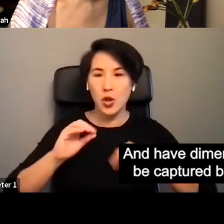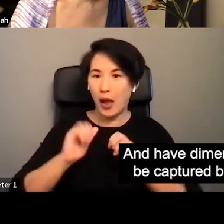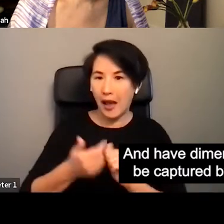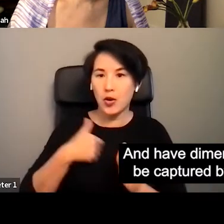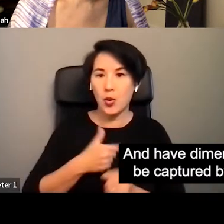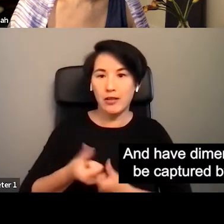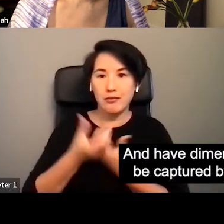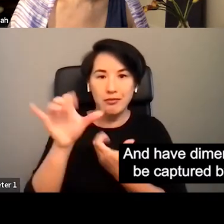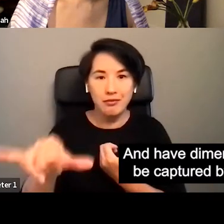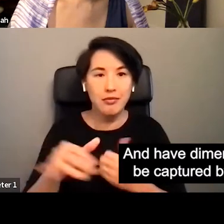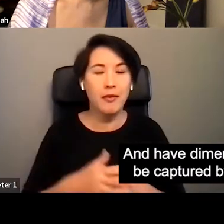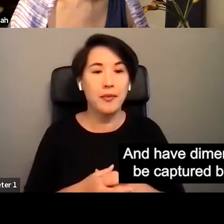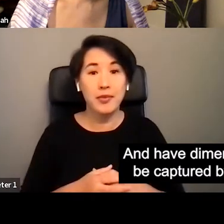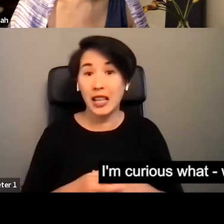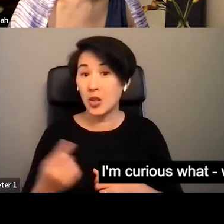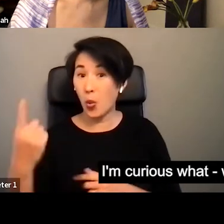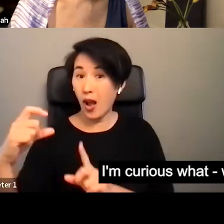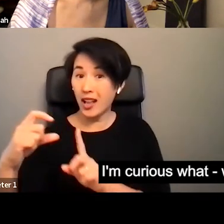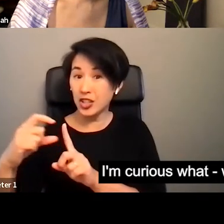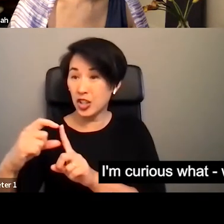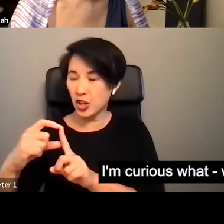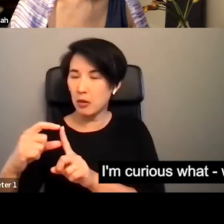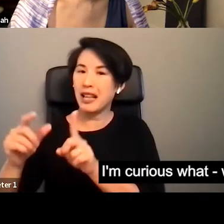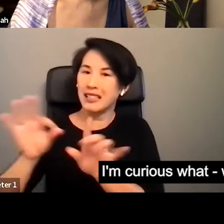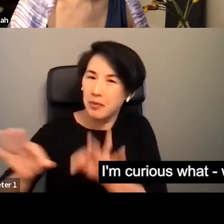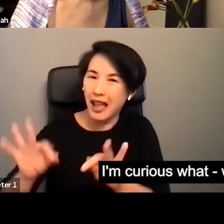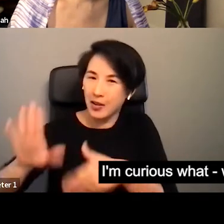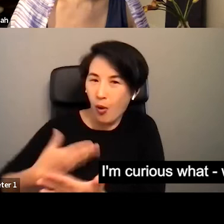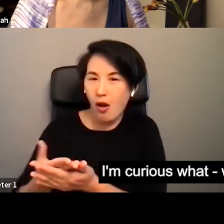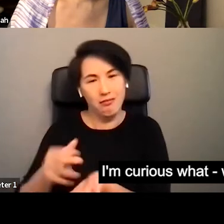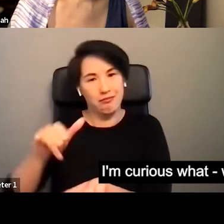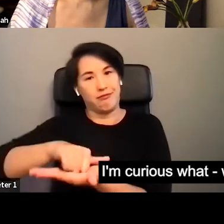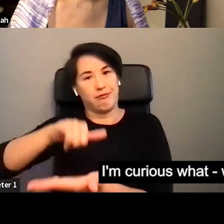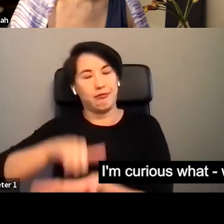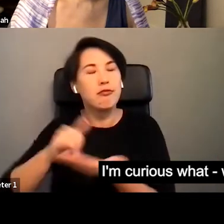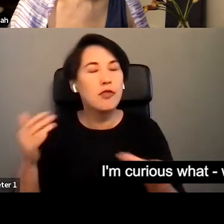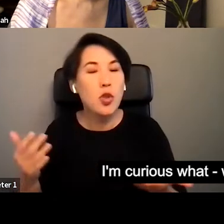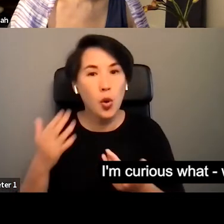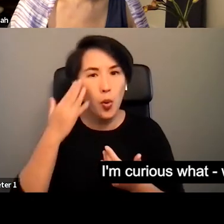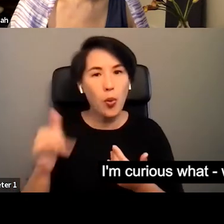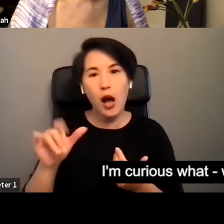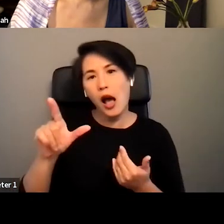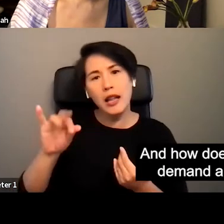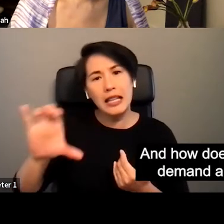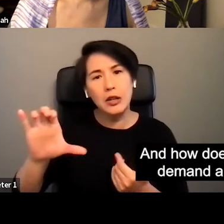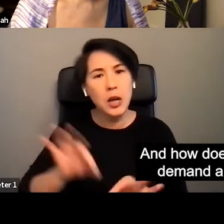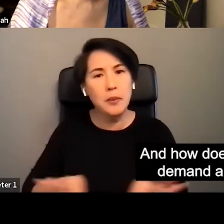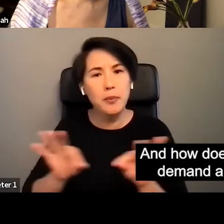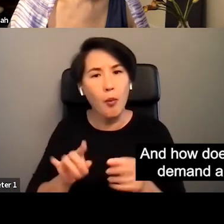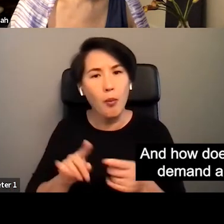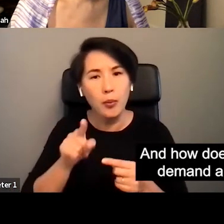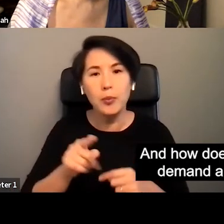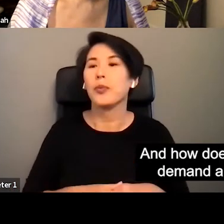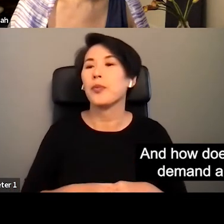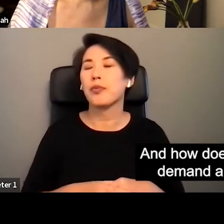that may not be captured by one single term. I'm curious why the lyrical for you, and how